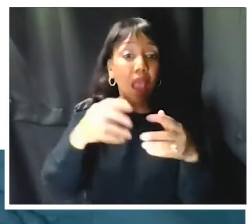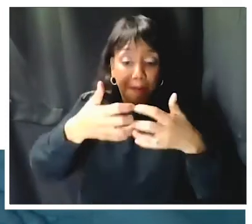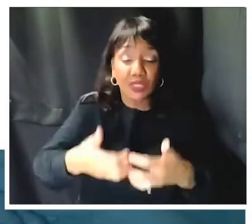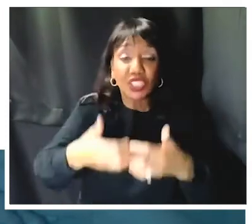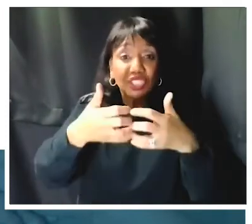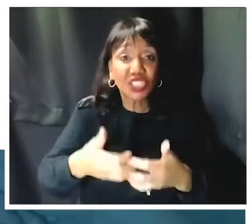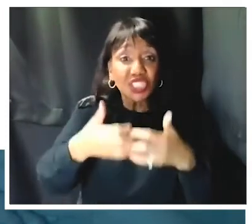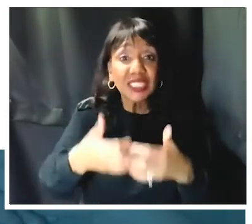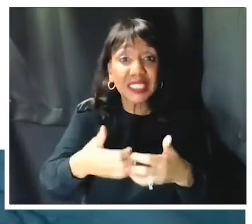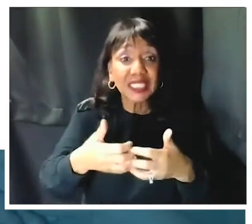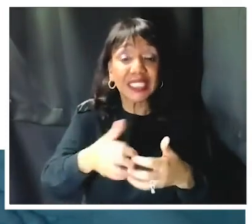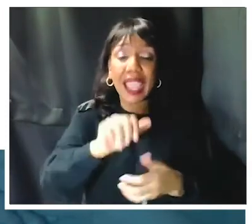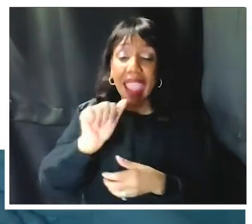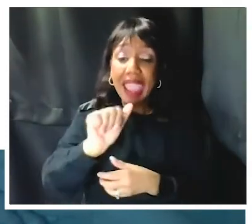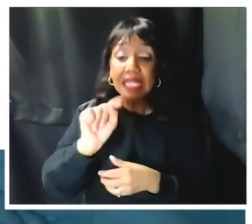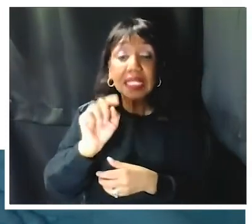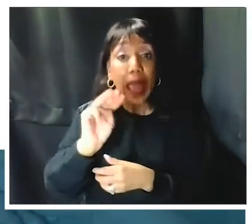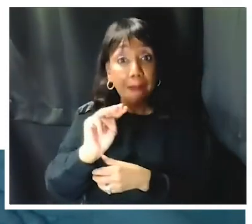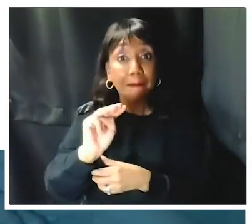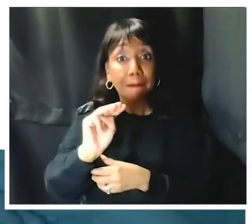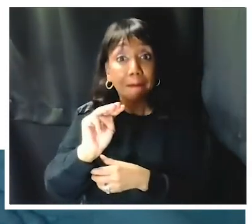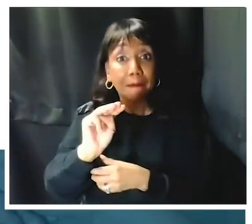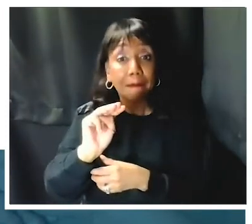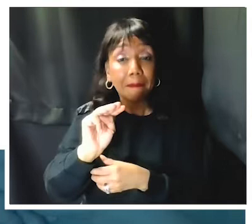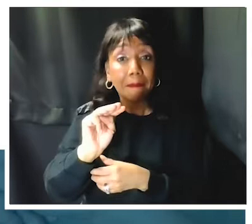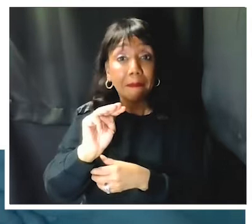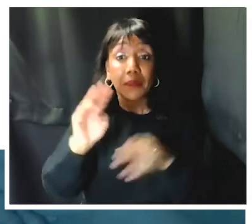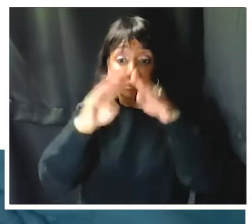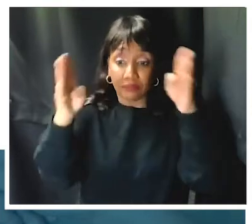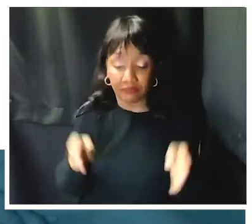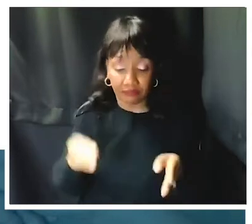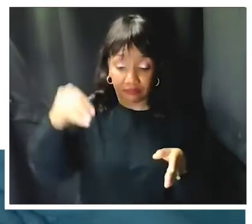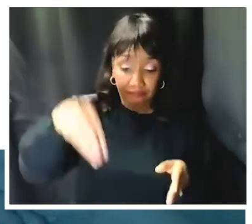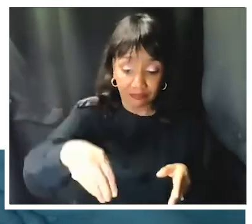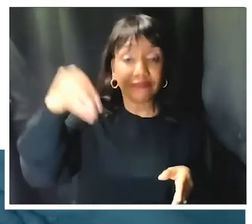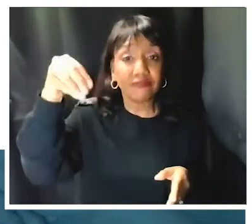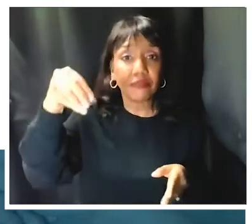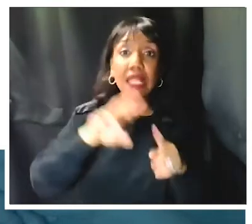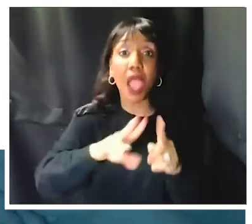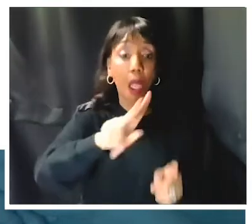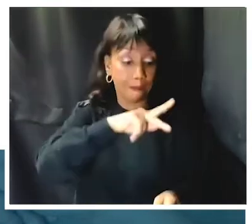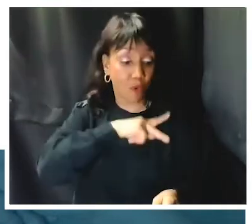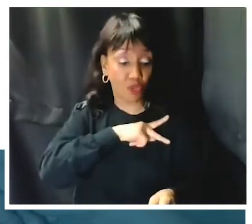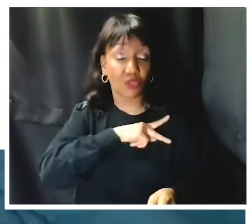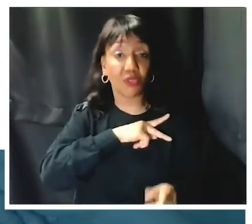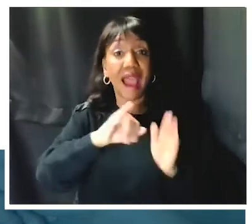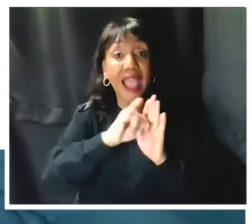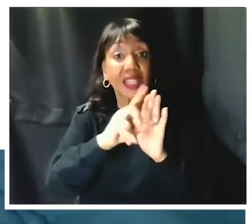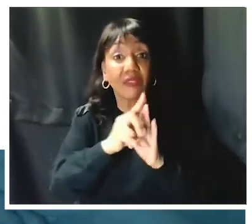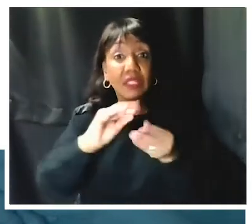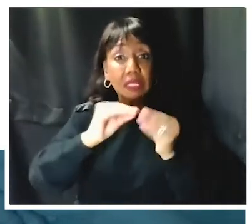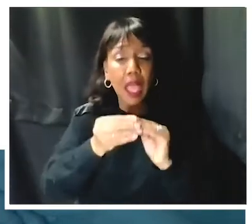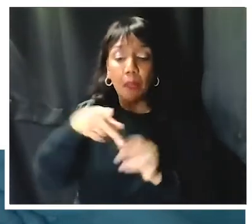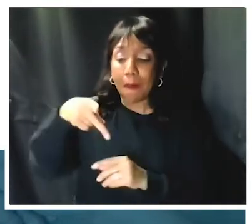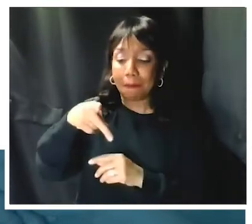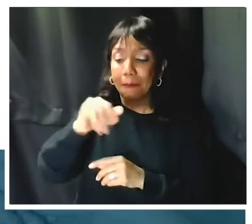teller machine or ATM. A personal identification number or